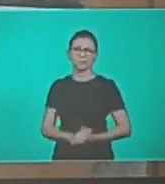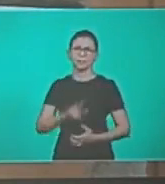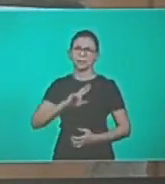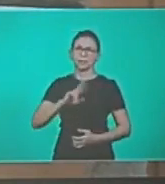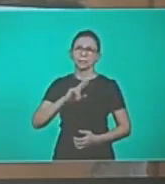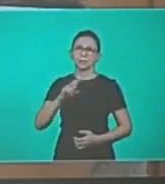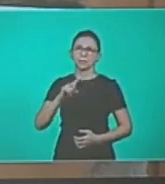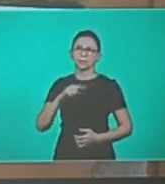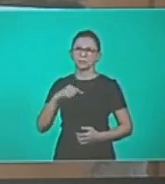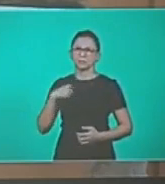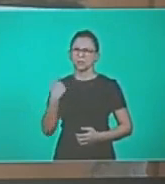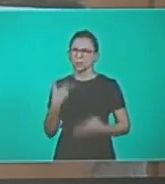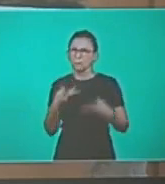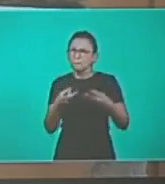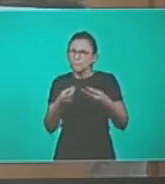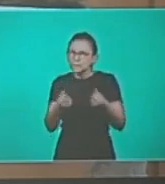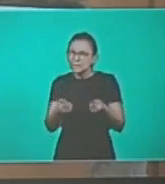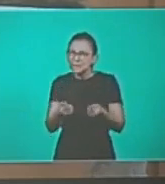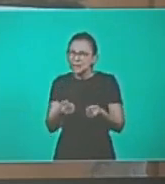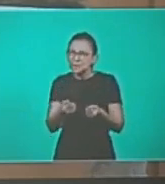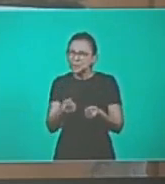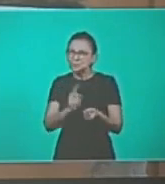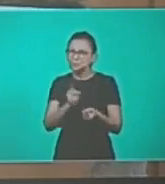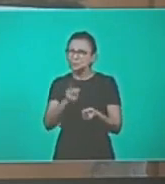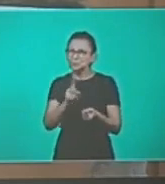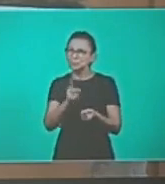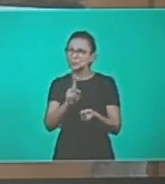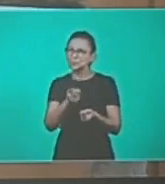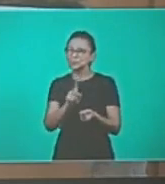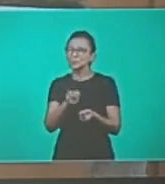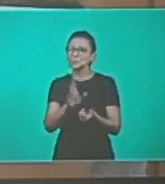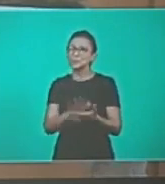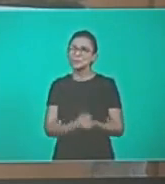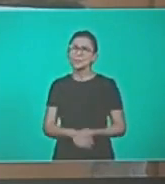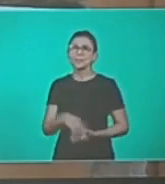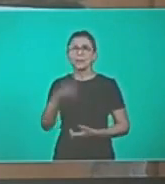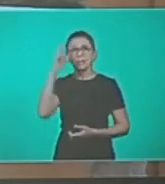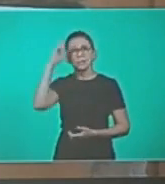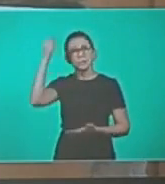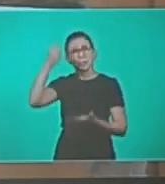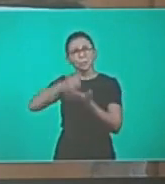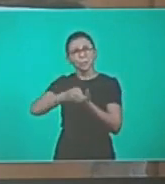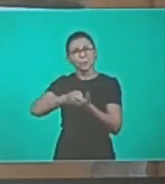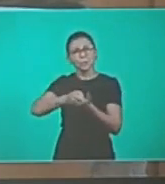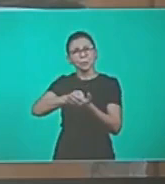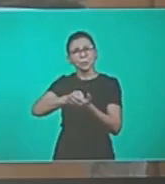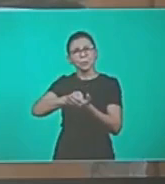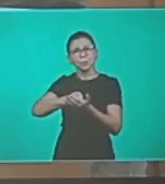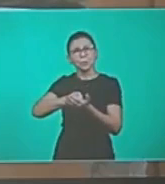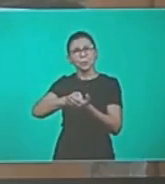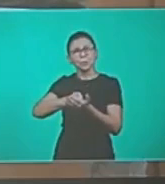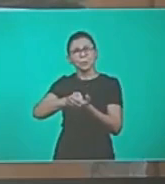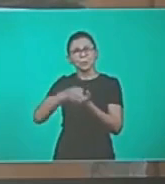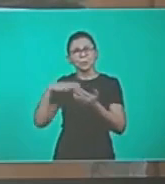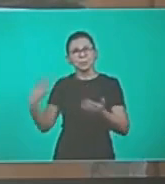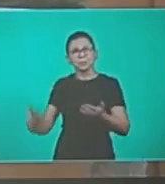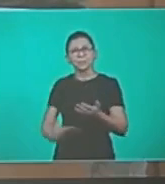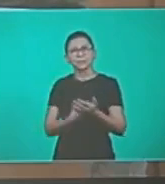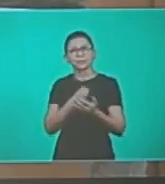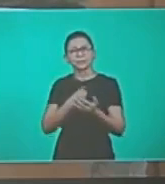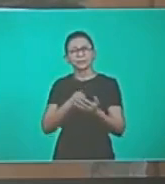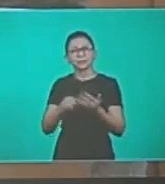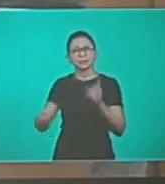called by our endeavors, but we are called by grace. And it's one salvation, eternal life.